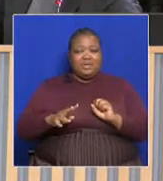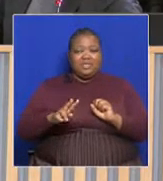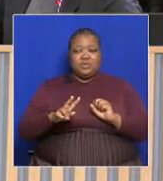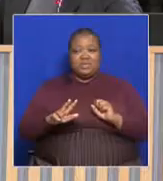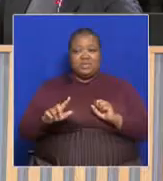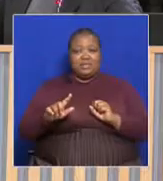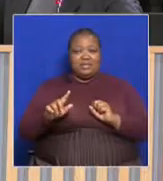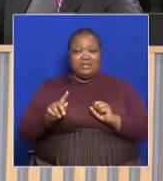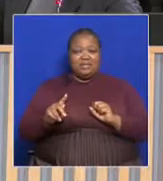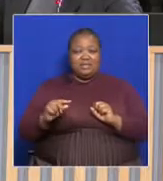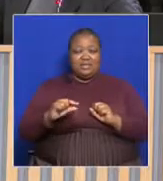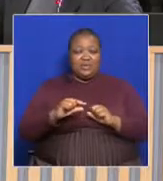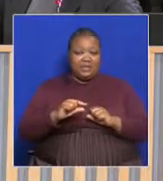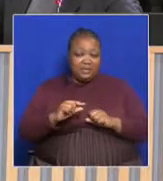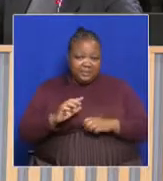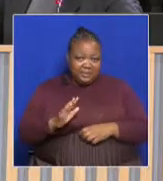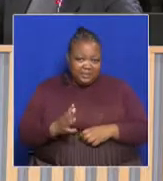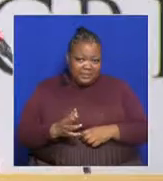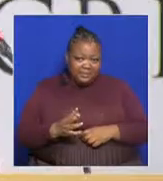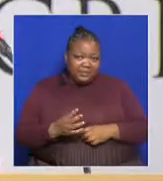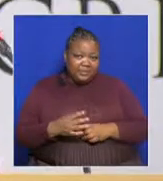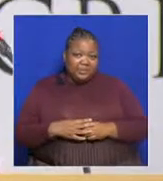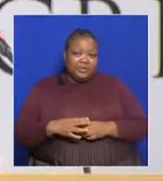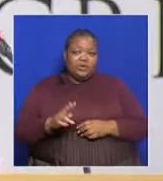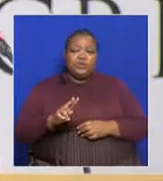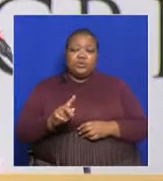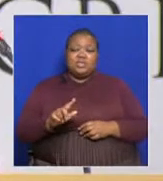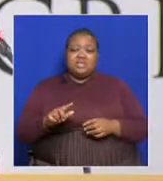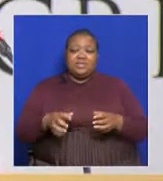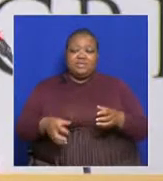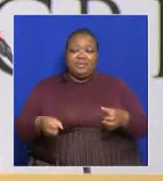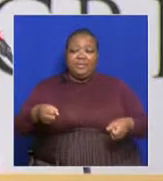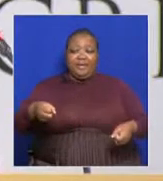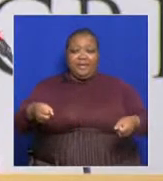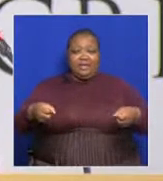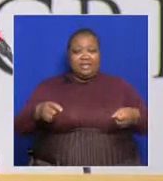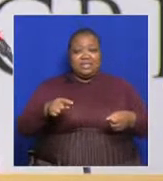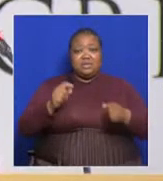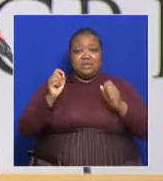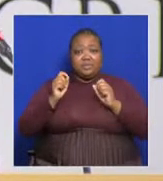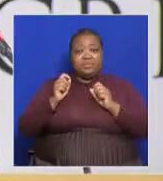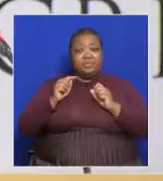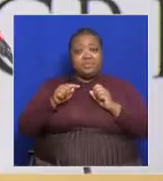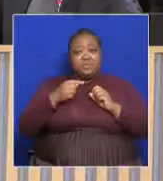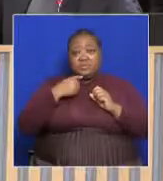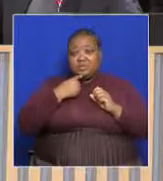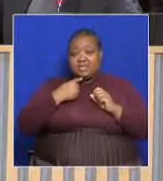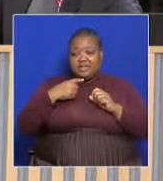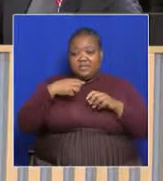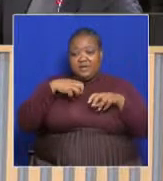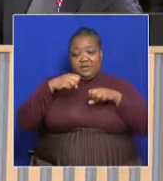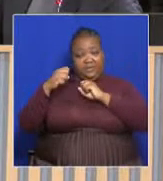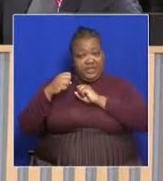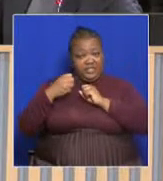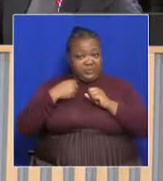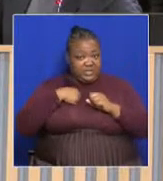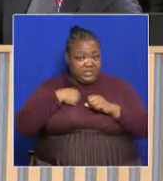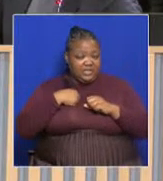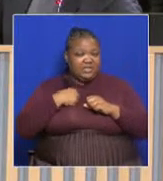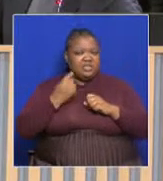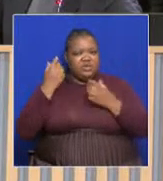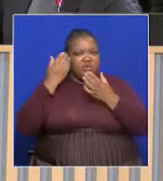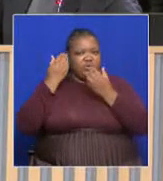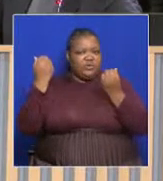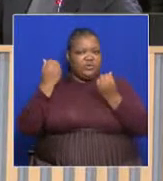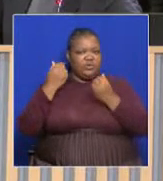or 27 bags. When you got up and you said, come and fetch me, Yes. you didn't know that this was going to boost